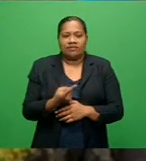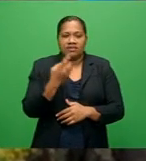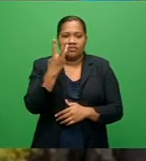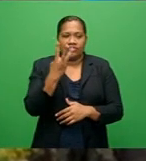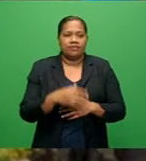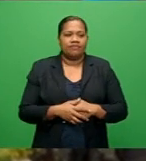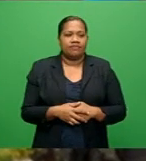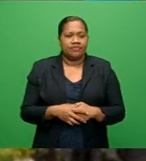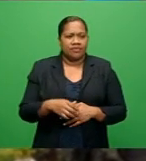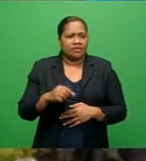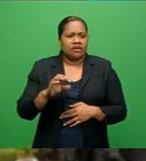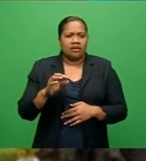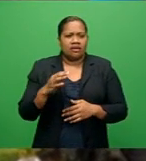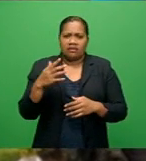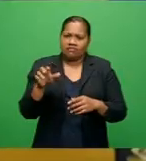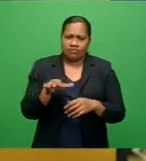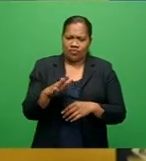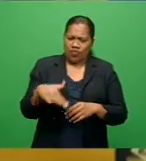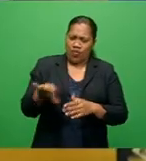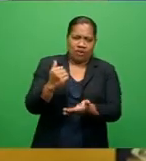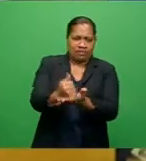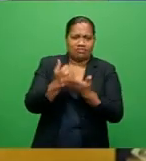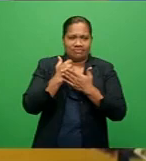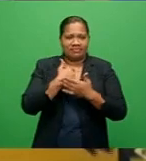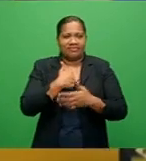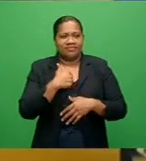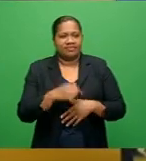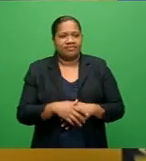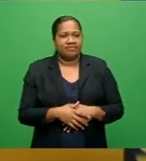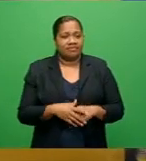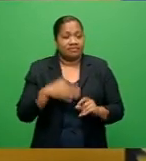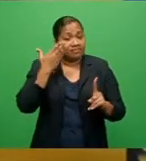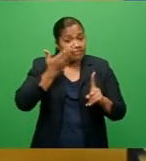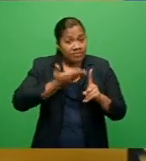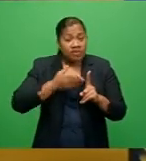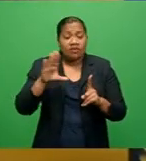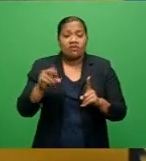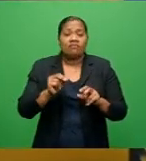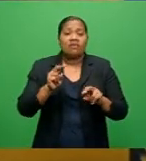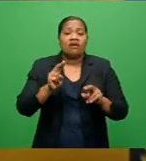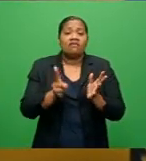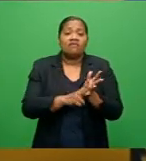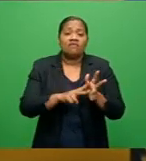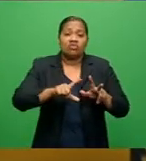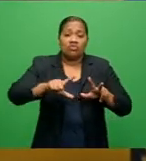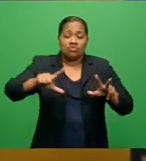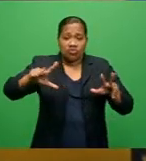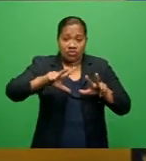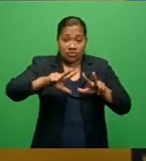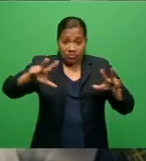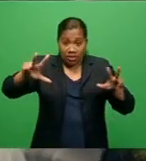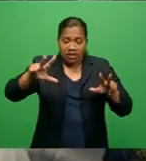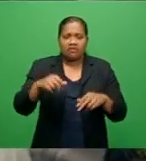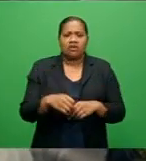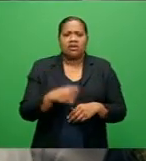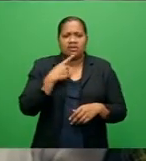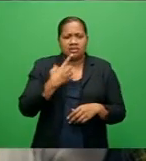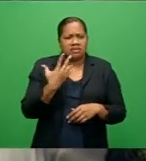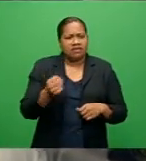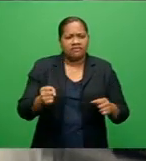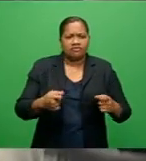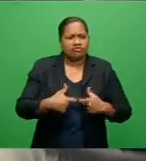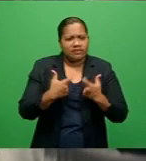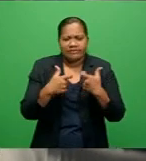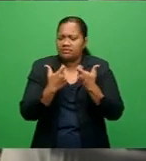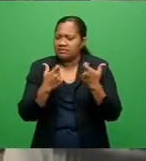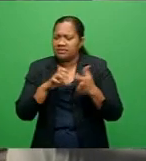Yeah, they were supportive to me. Ram, who is originally from Vanuatu, says there are countless daily challenges in life. One of